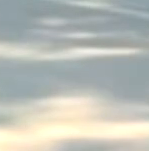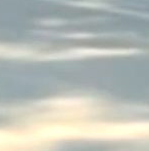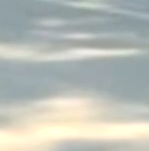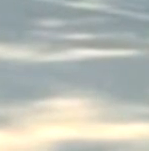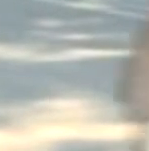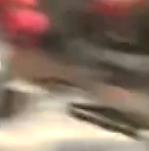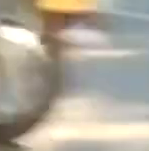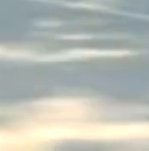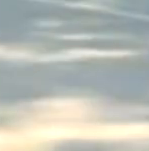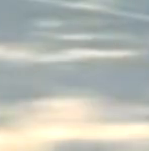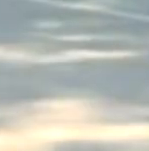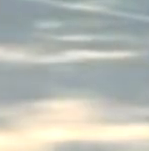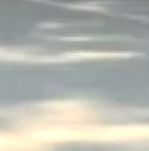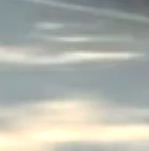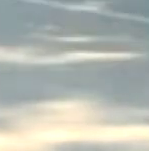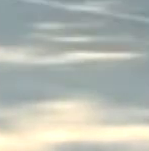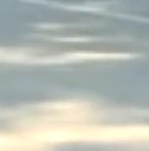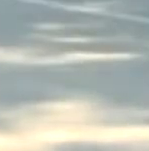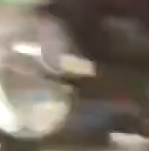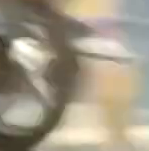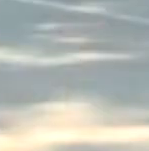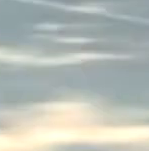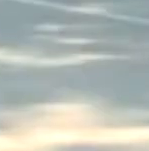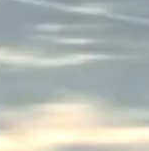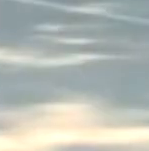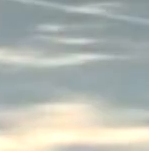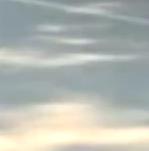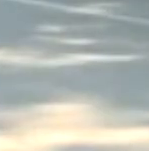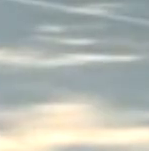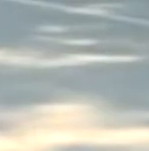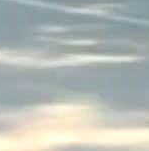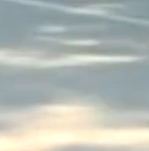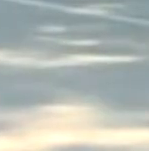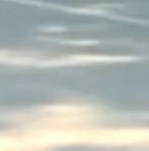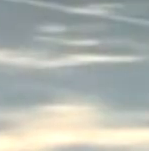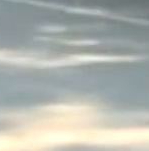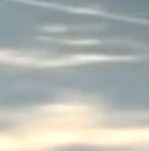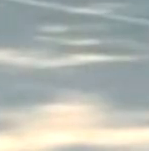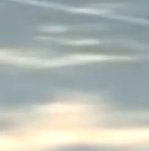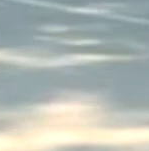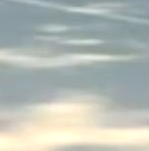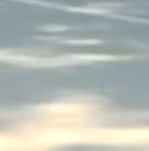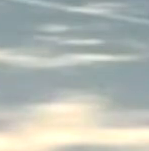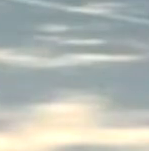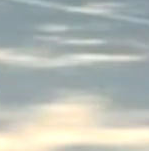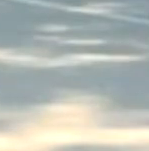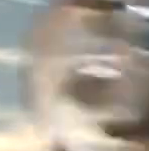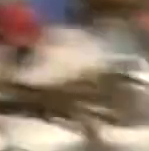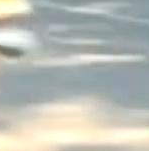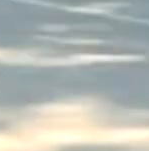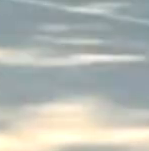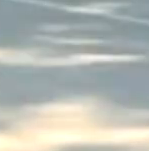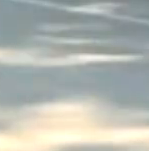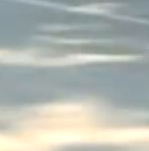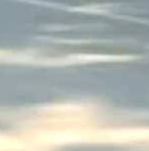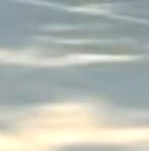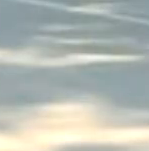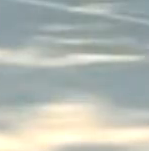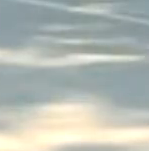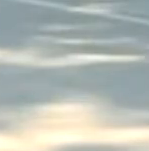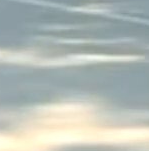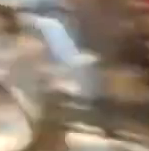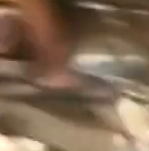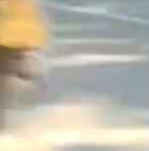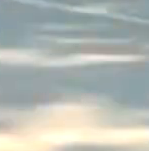I am in Bungoma County, a county that has been listed among the top counties leading in the cases of teenage